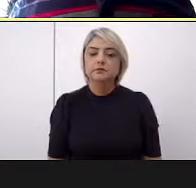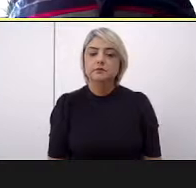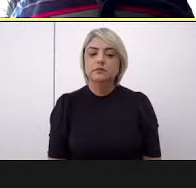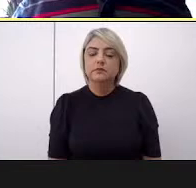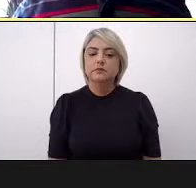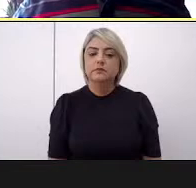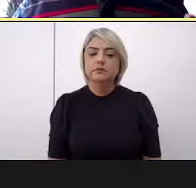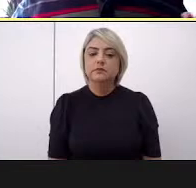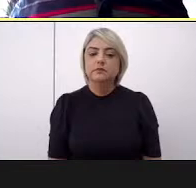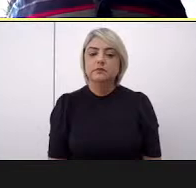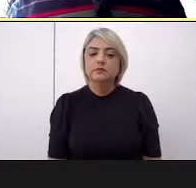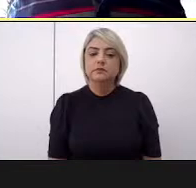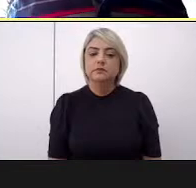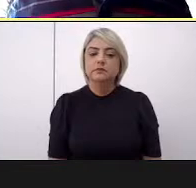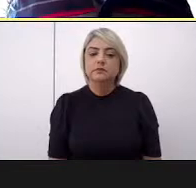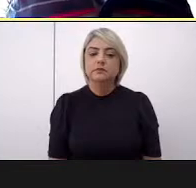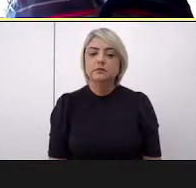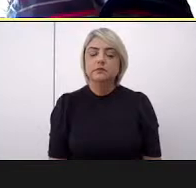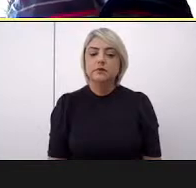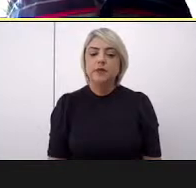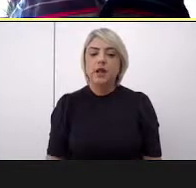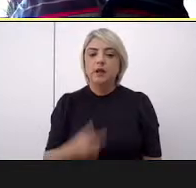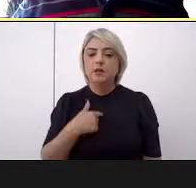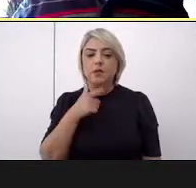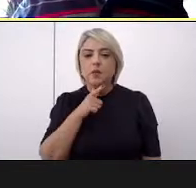I can't